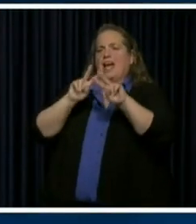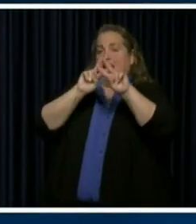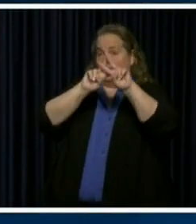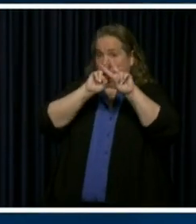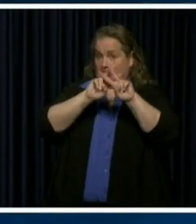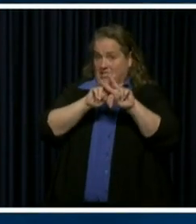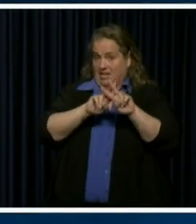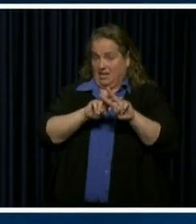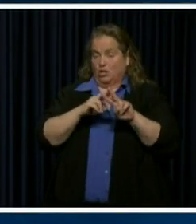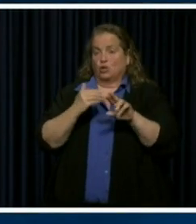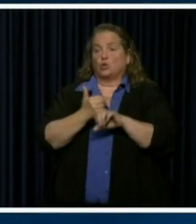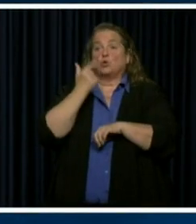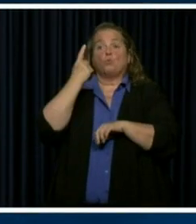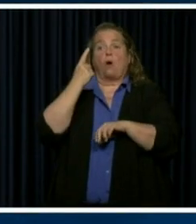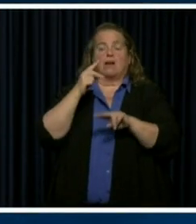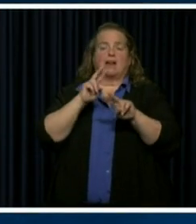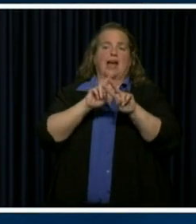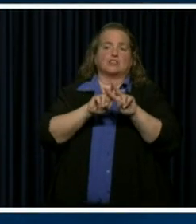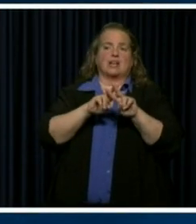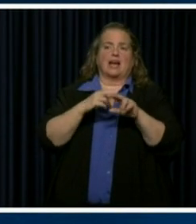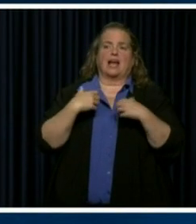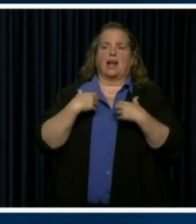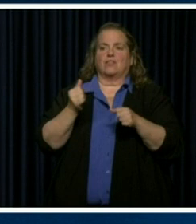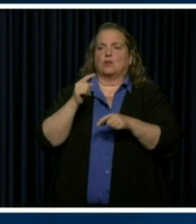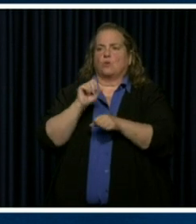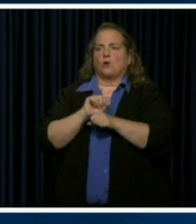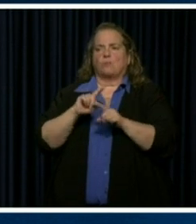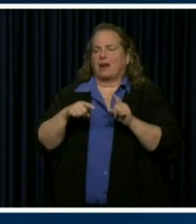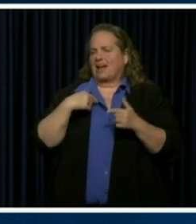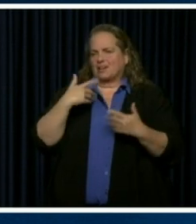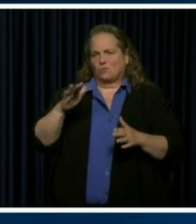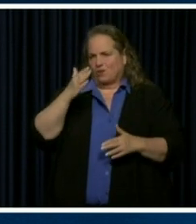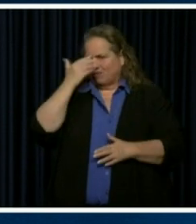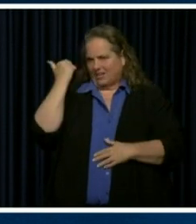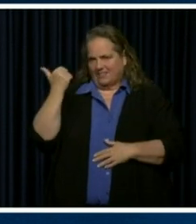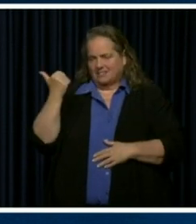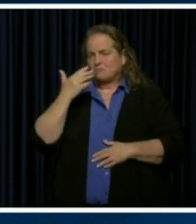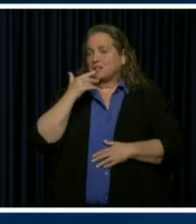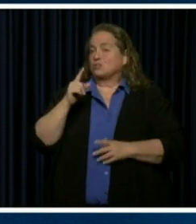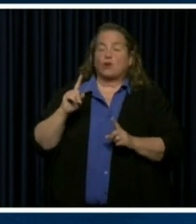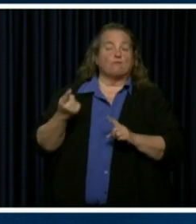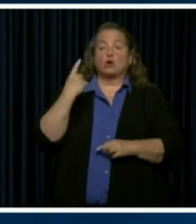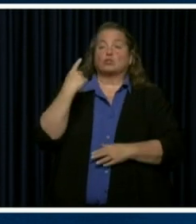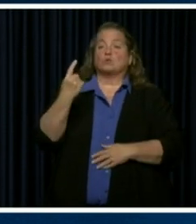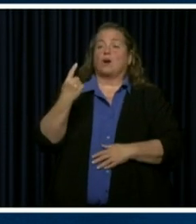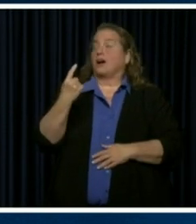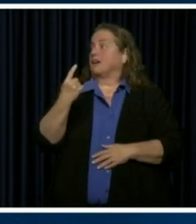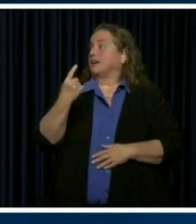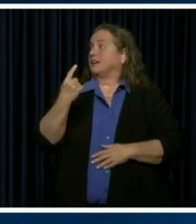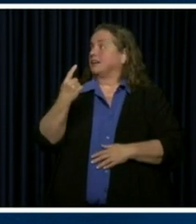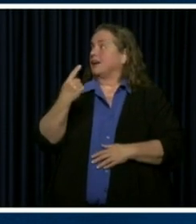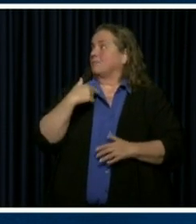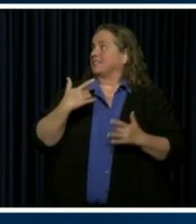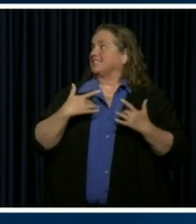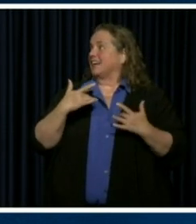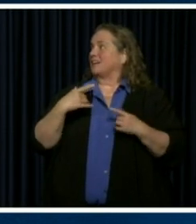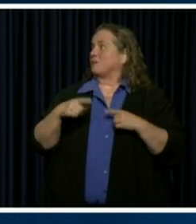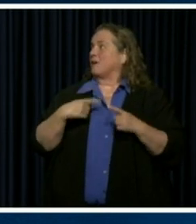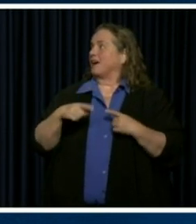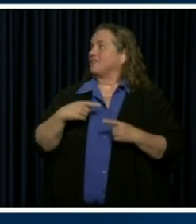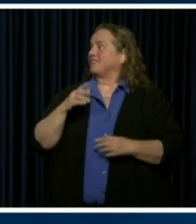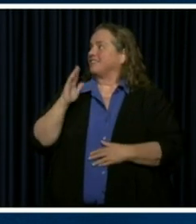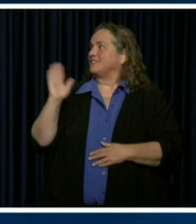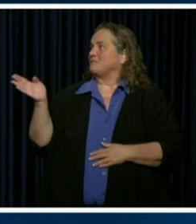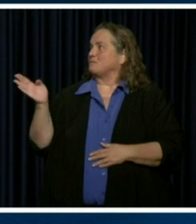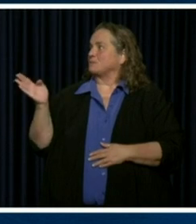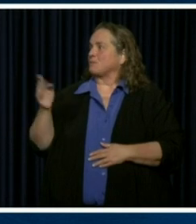with the newest one being Healthy at Work, but I didn't want to forget this because the very first one I'm excited about.